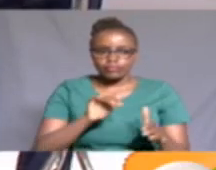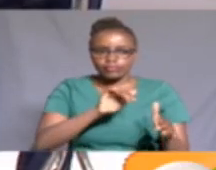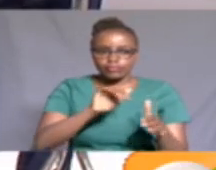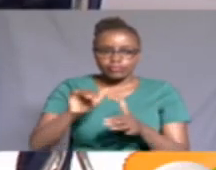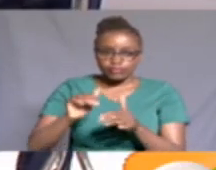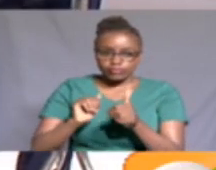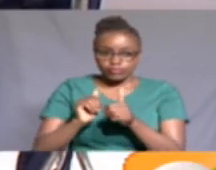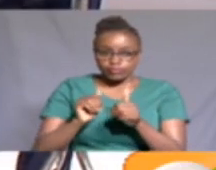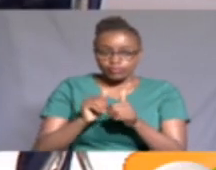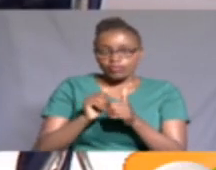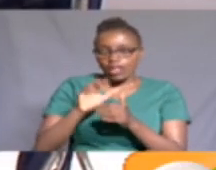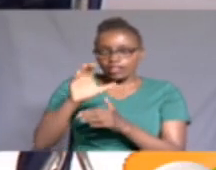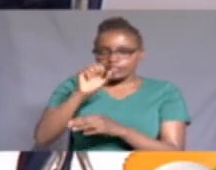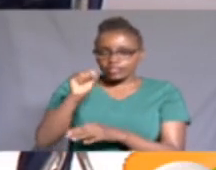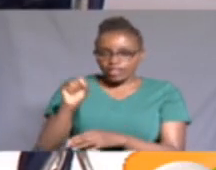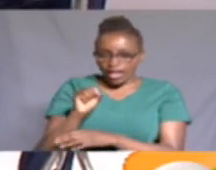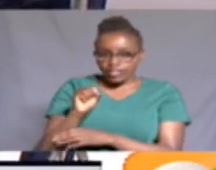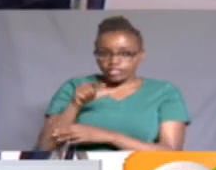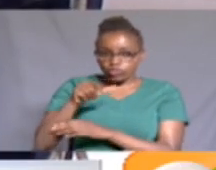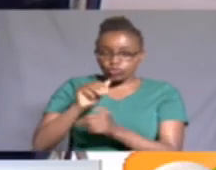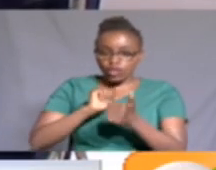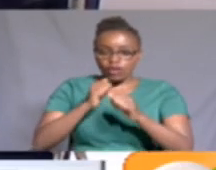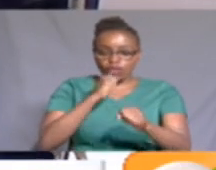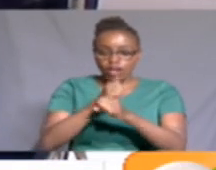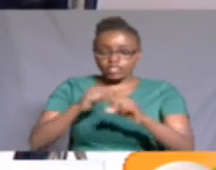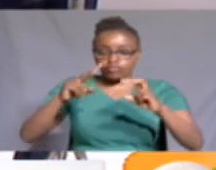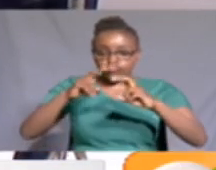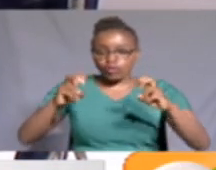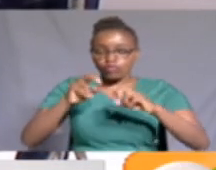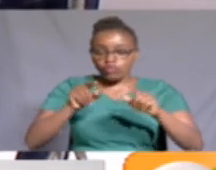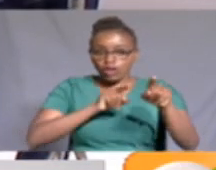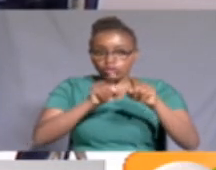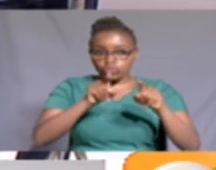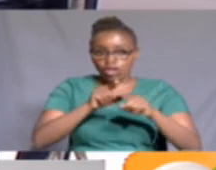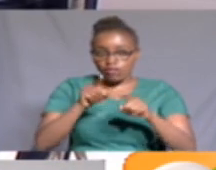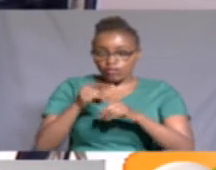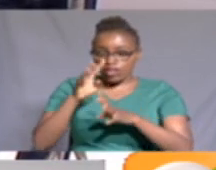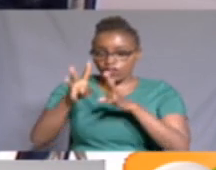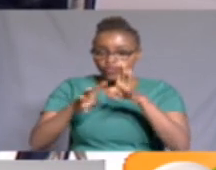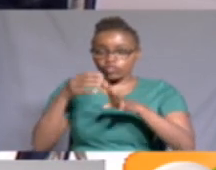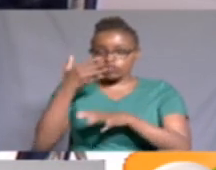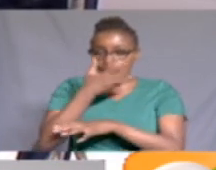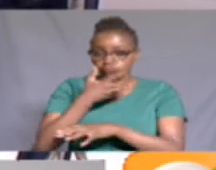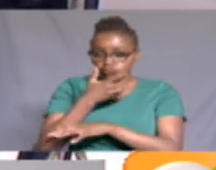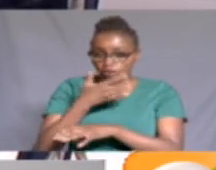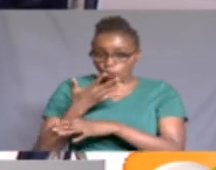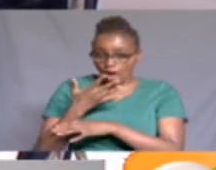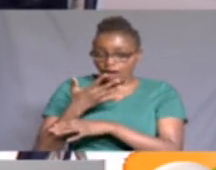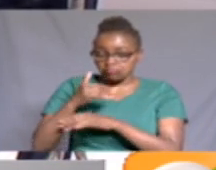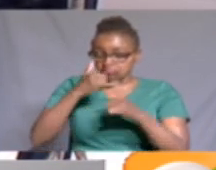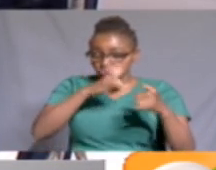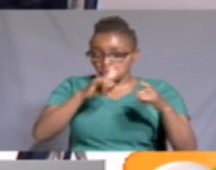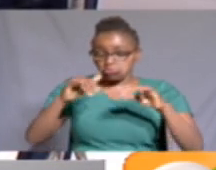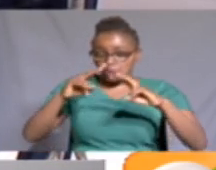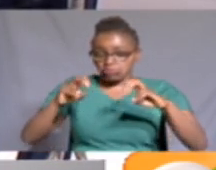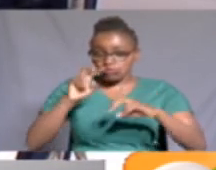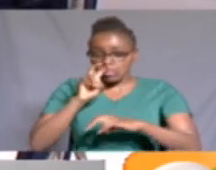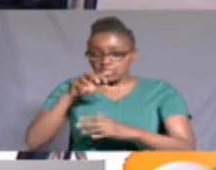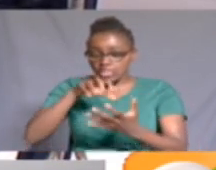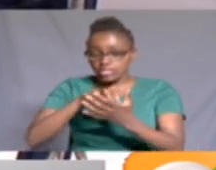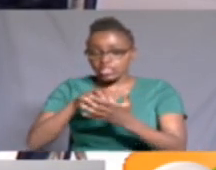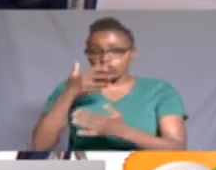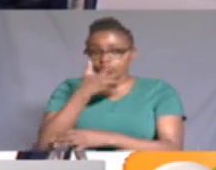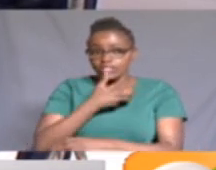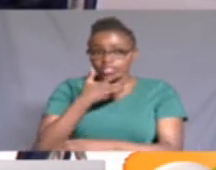Sports Cabinet Secretary Amina Mohamed has today conducted an inspection tour of the Mo International Sports Center in Kasarani to check on the state of the